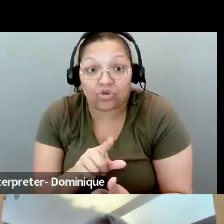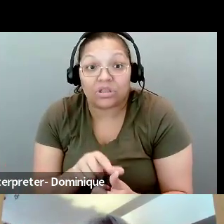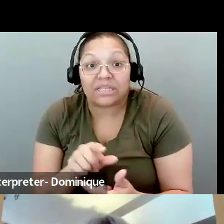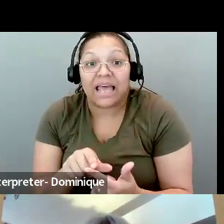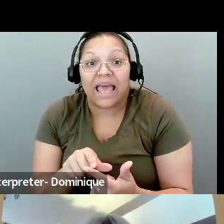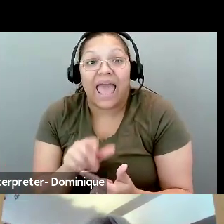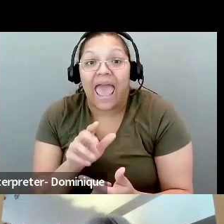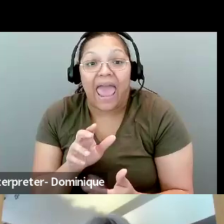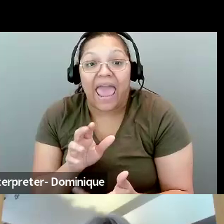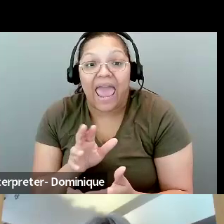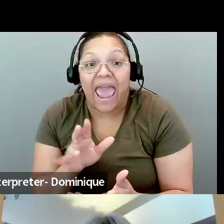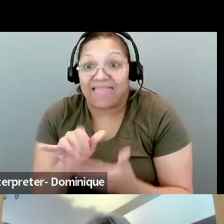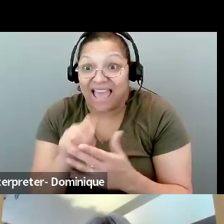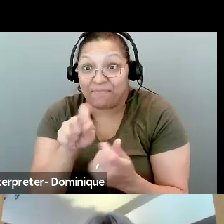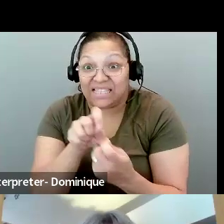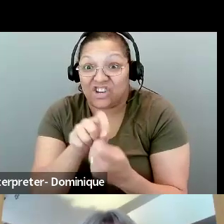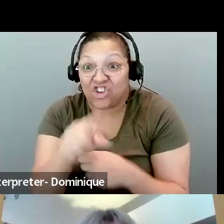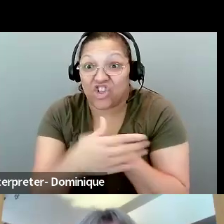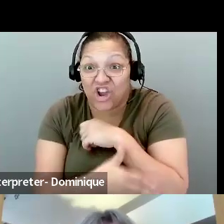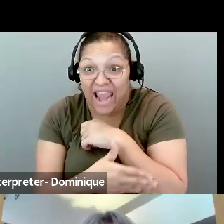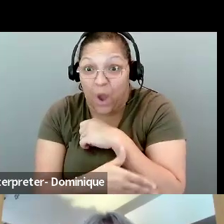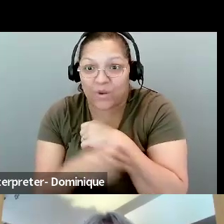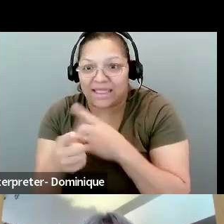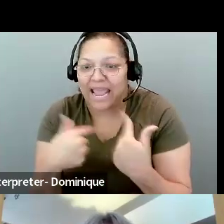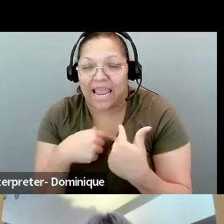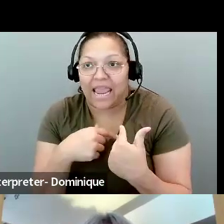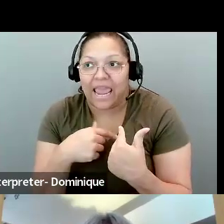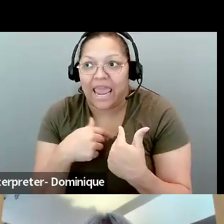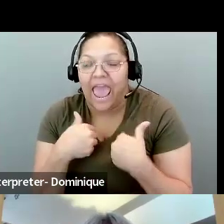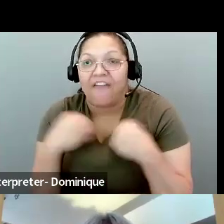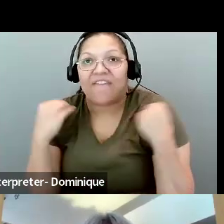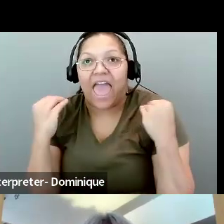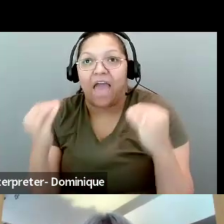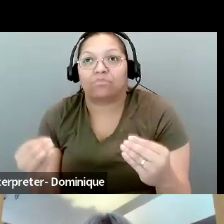in that particular county that I'm talking about, there's absolutely no,